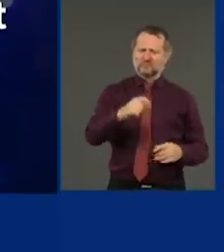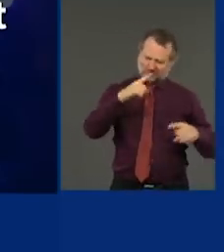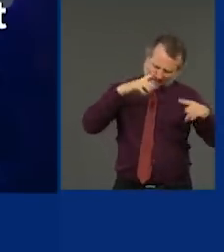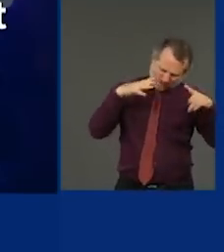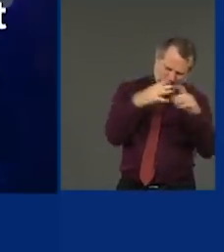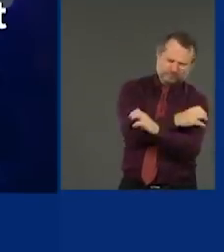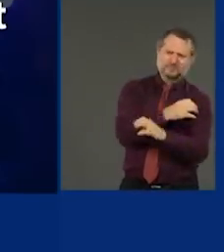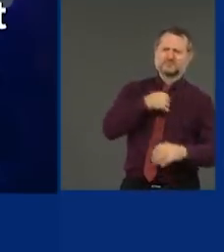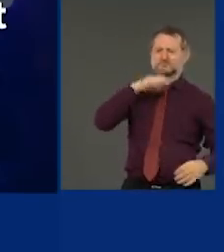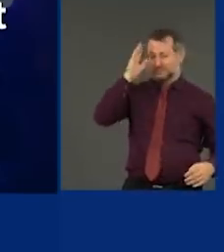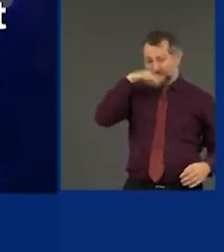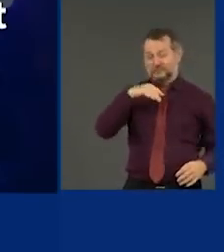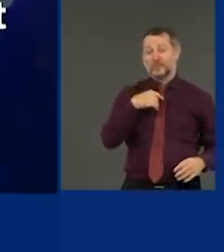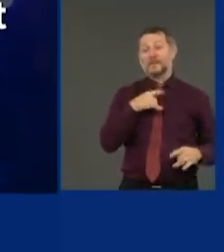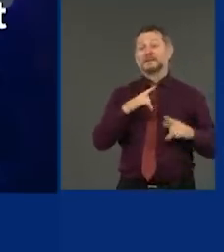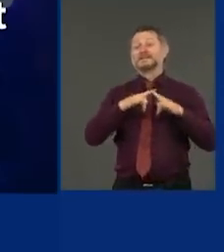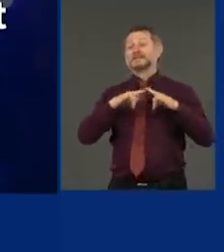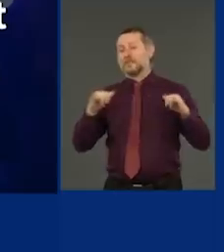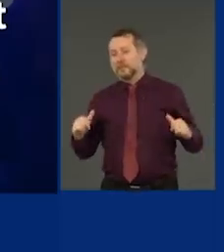understand people are dying.